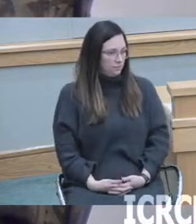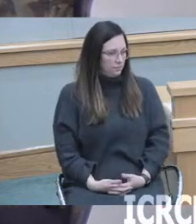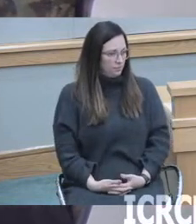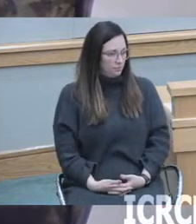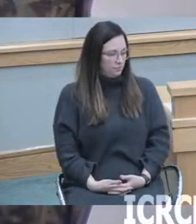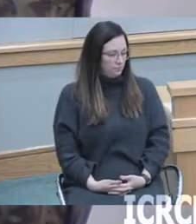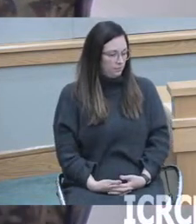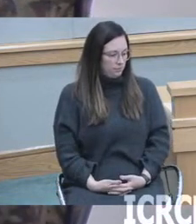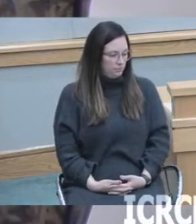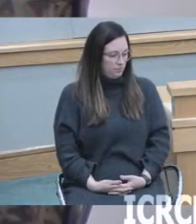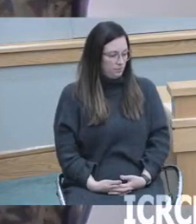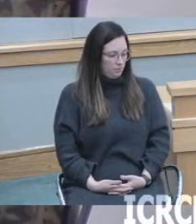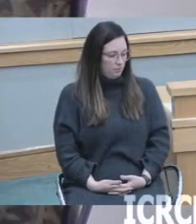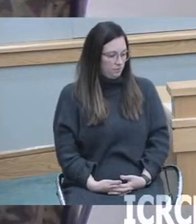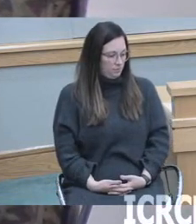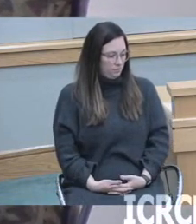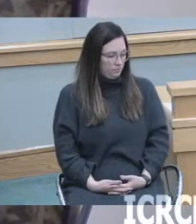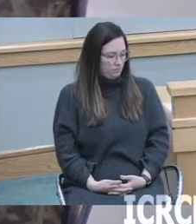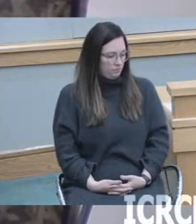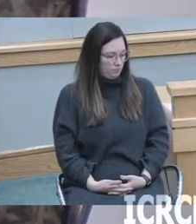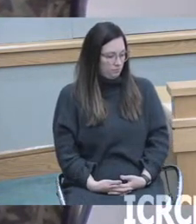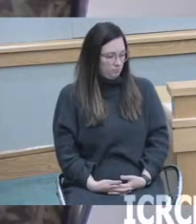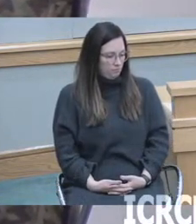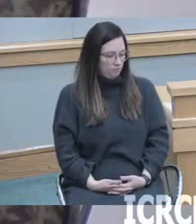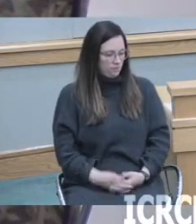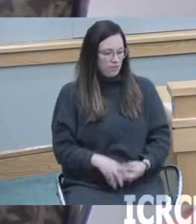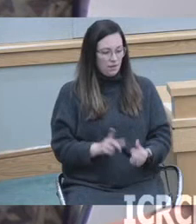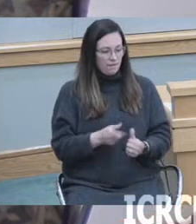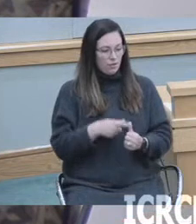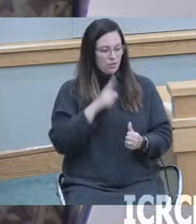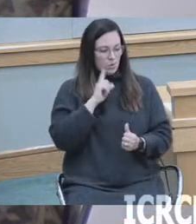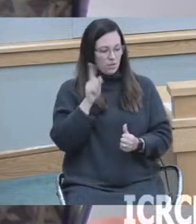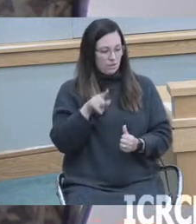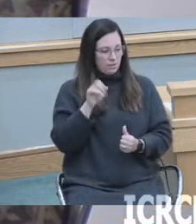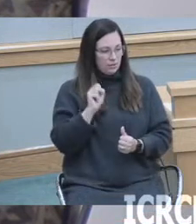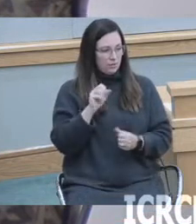So let's go to the ordinances. The first ordinance is ordinance